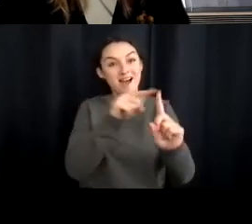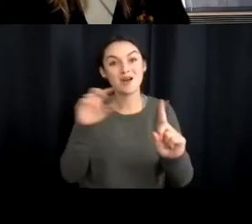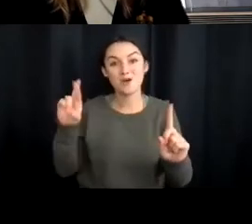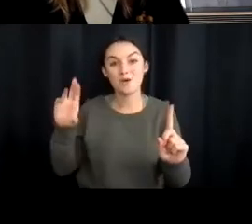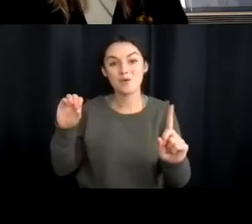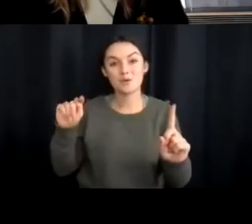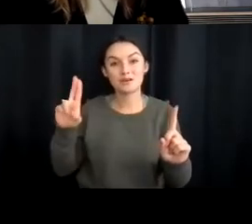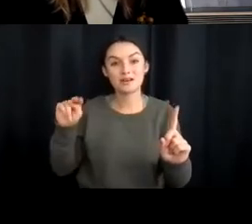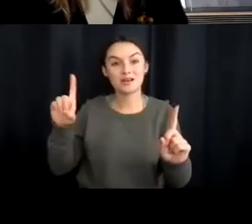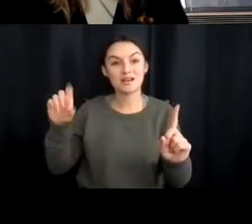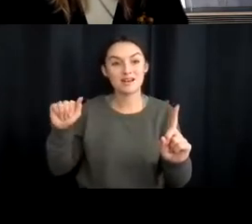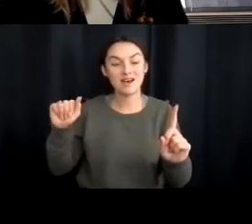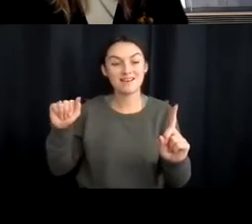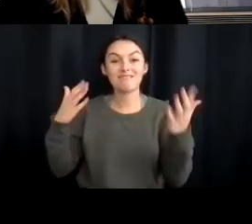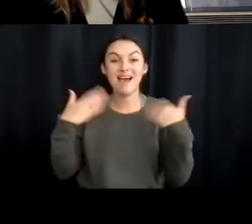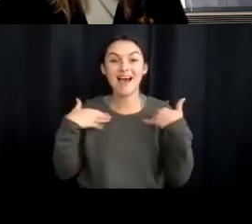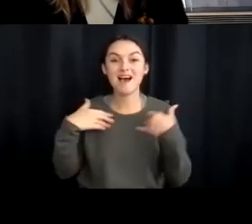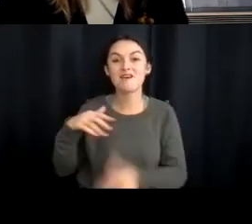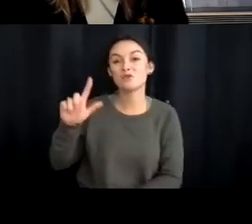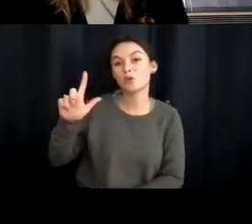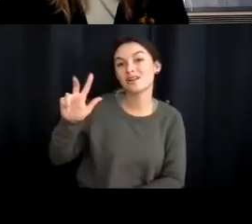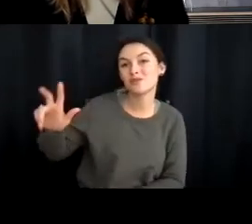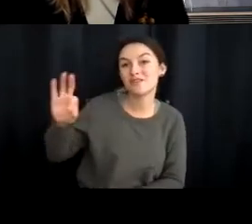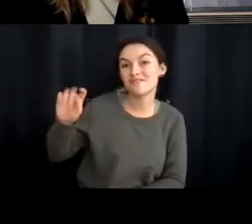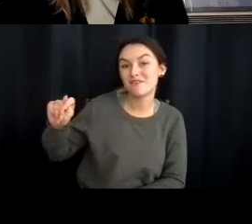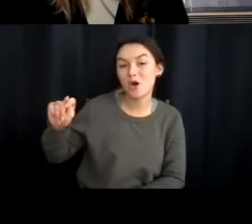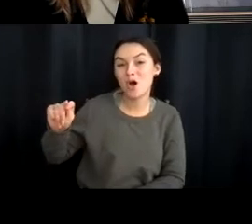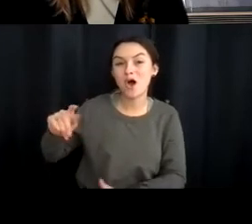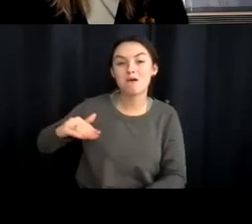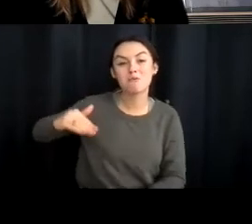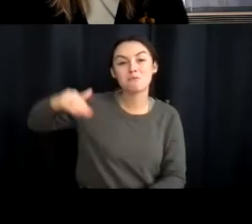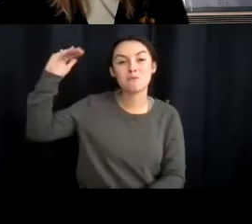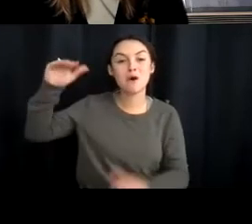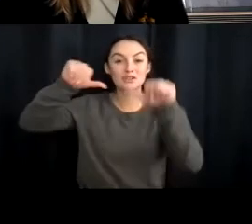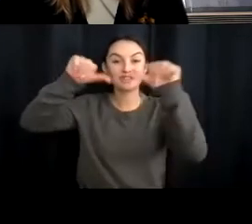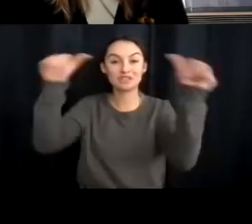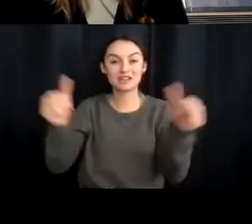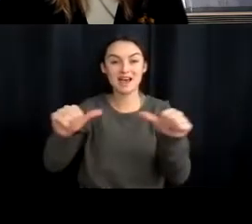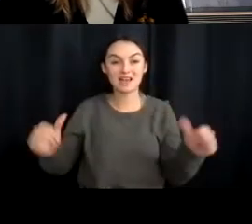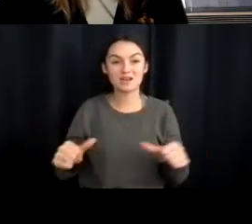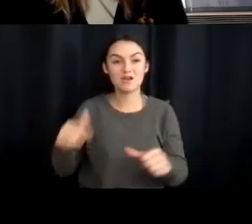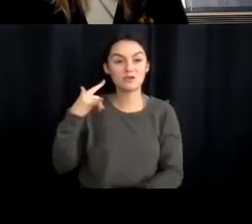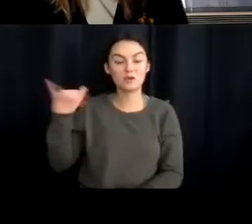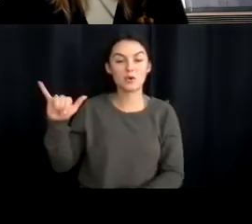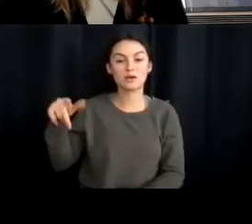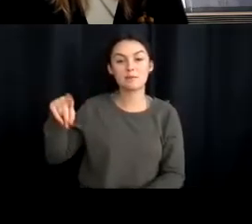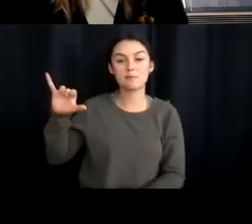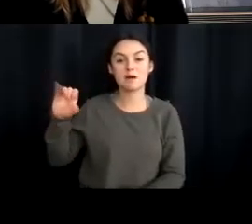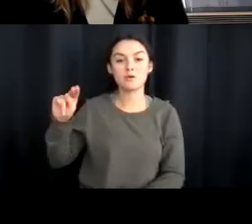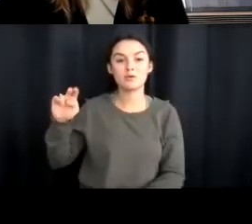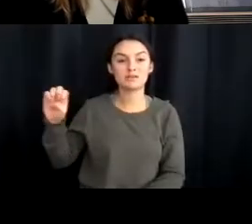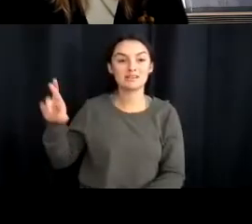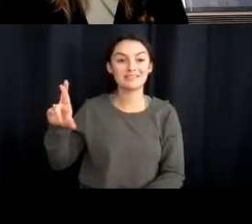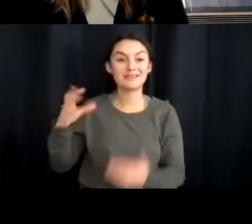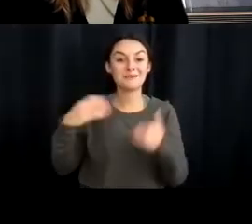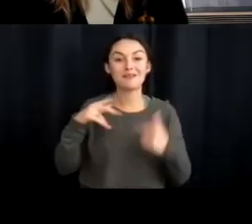of the 23-foot-tall Golden Pioneer, visitors get a 360-degree view of the Capitol grounds,